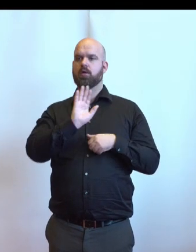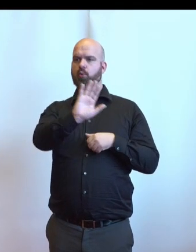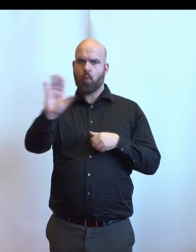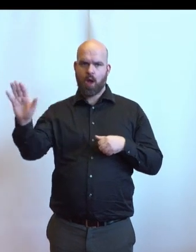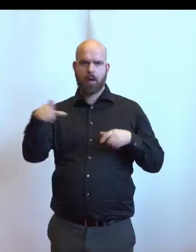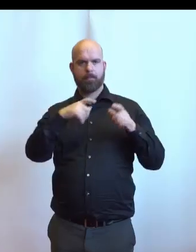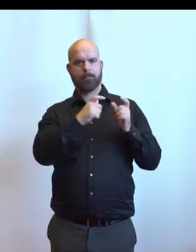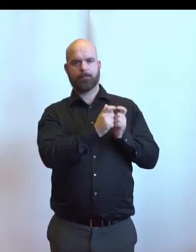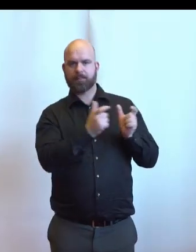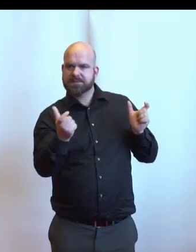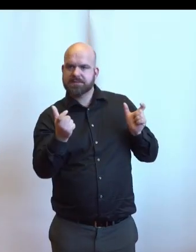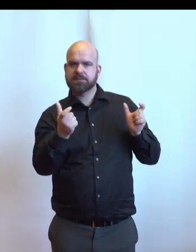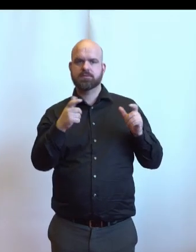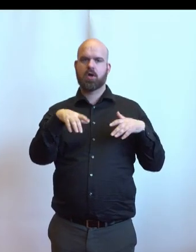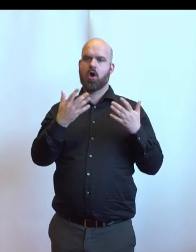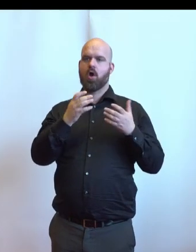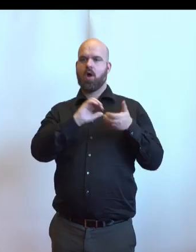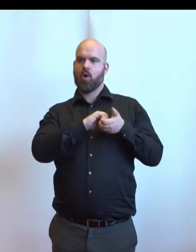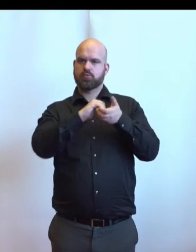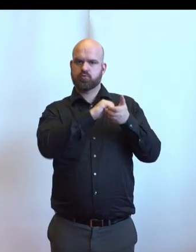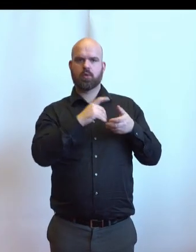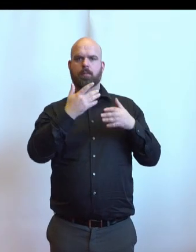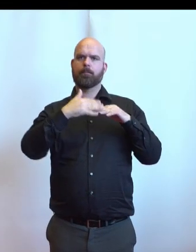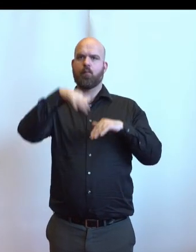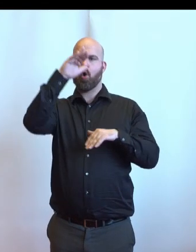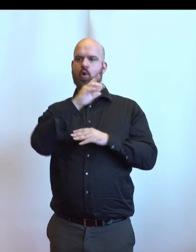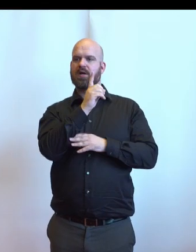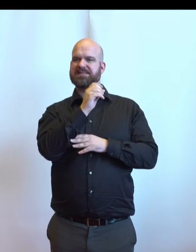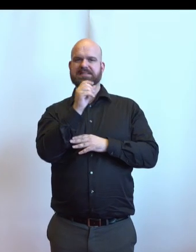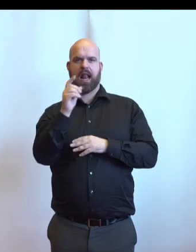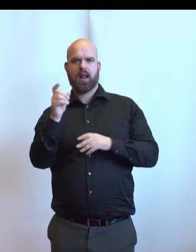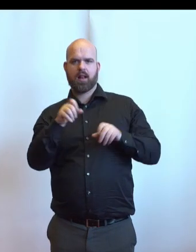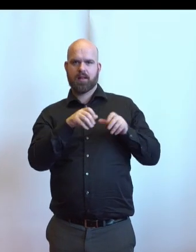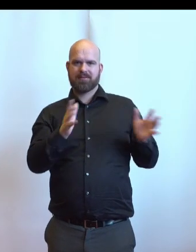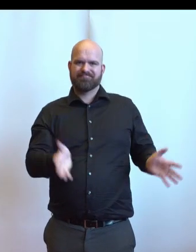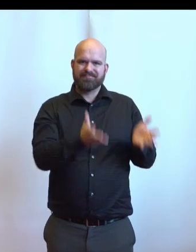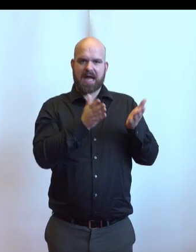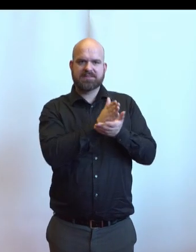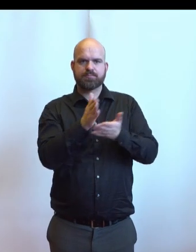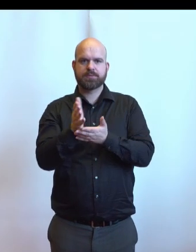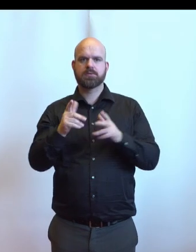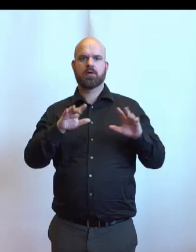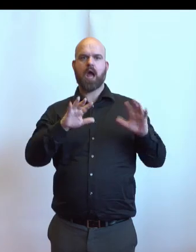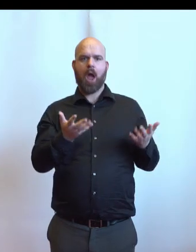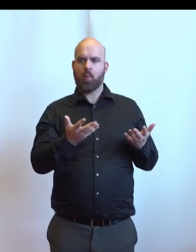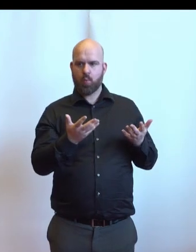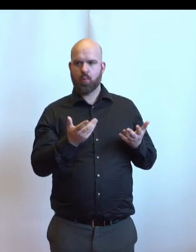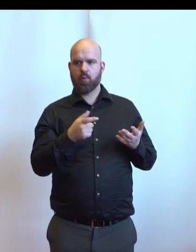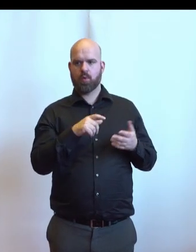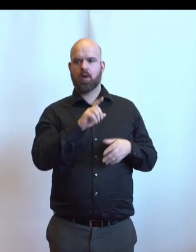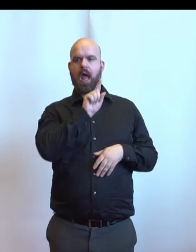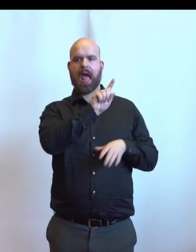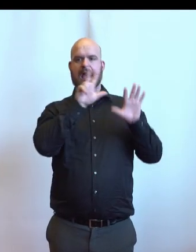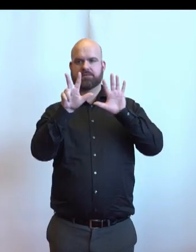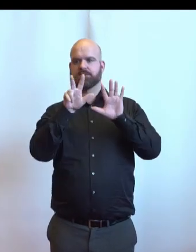accessibility? 18 people participated. Thank you very much to everybody who did. So 50% of you think that additional